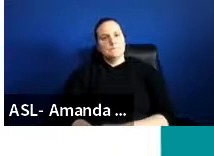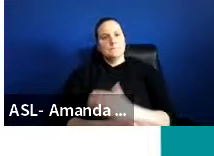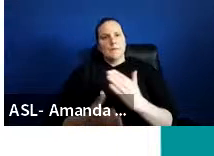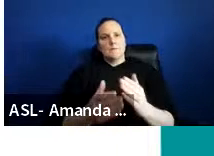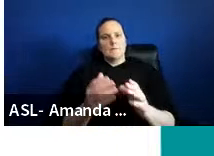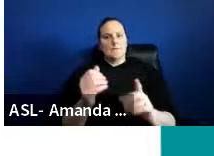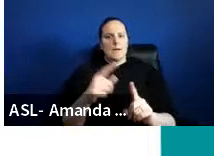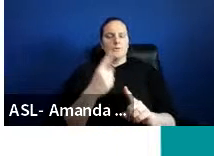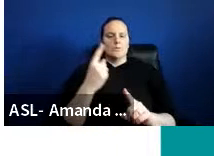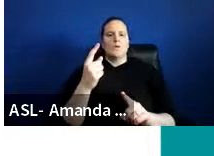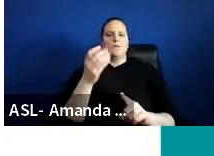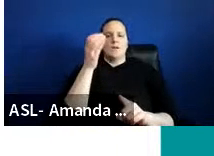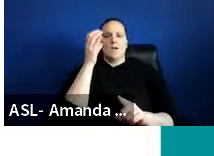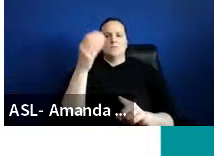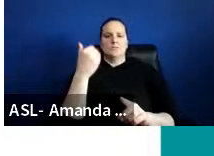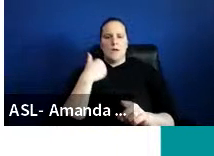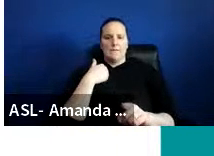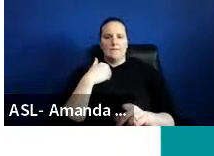probably easier for people to